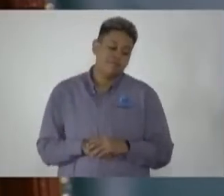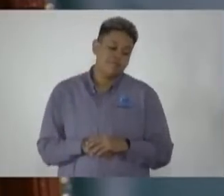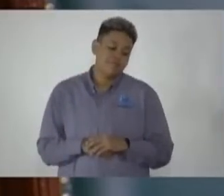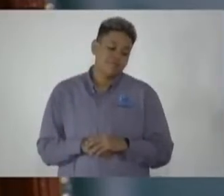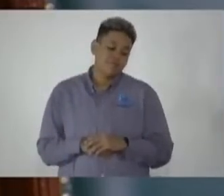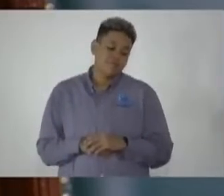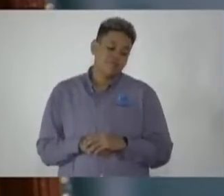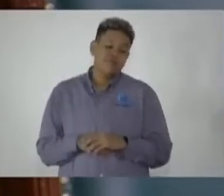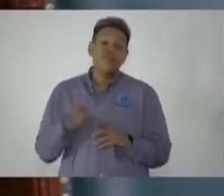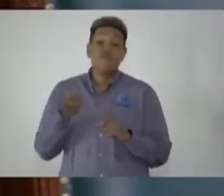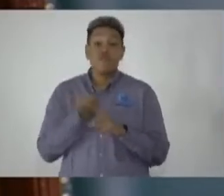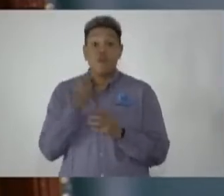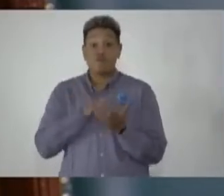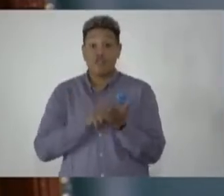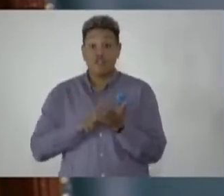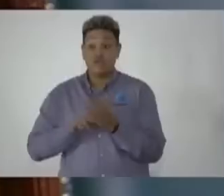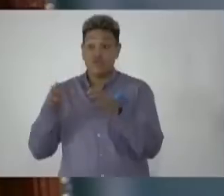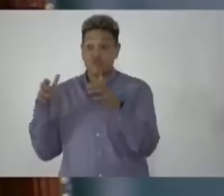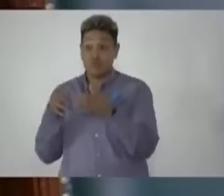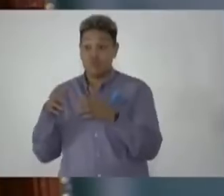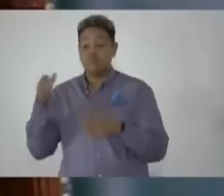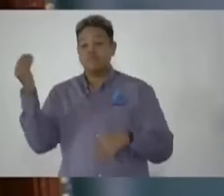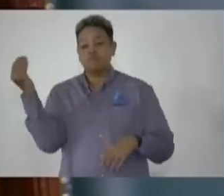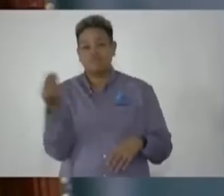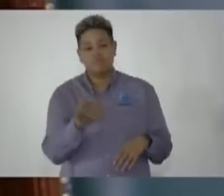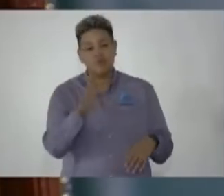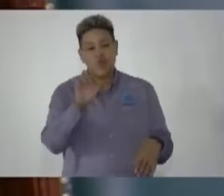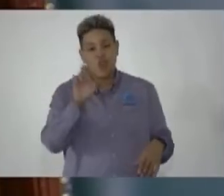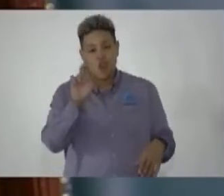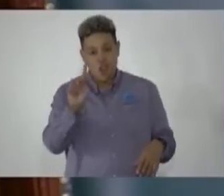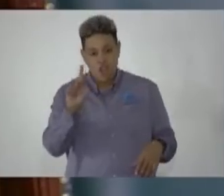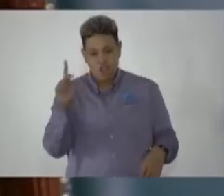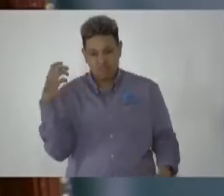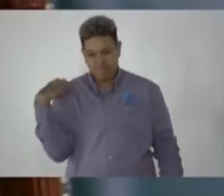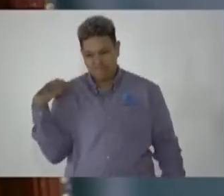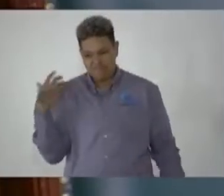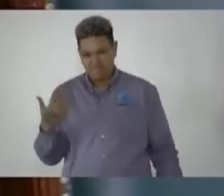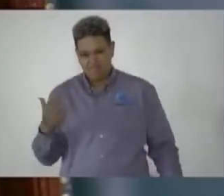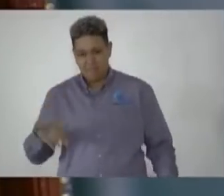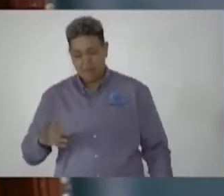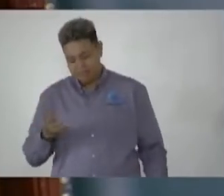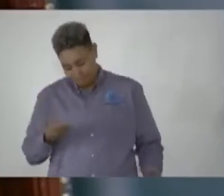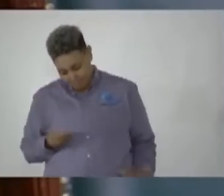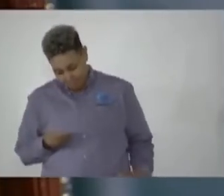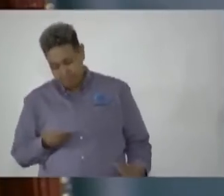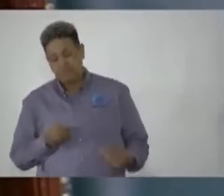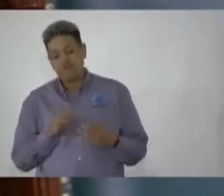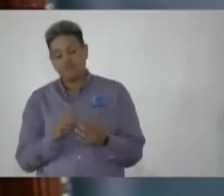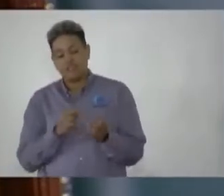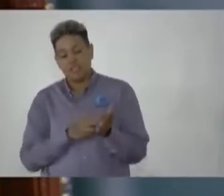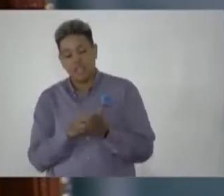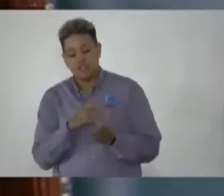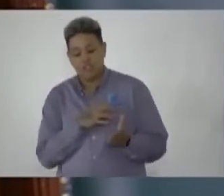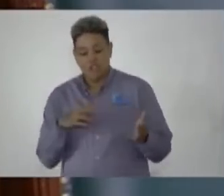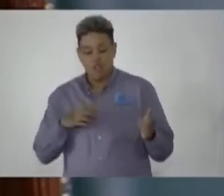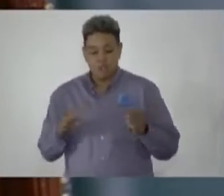It goes from there to the clerk in relation to Integrity Commission